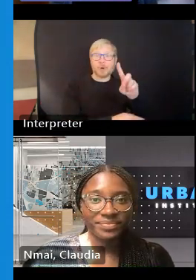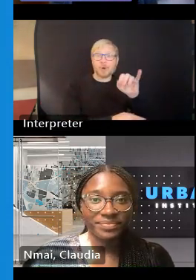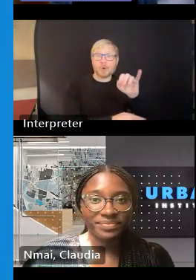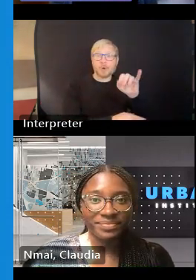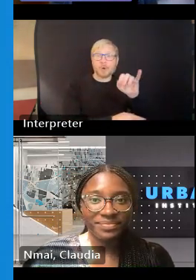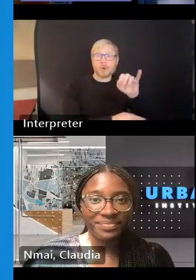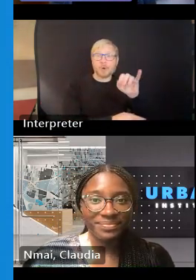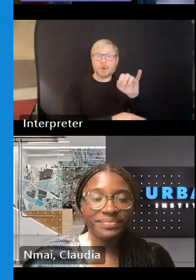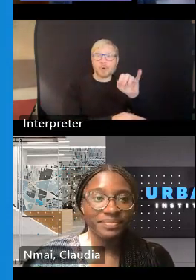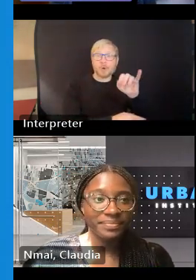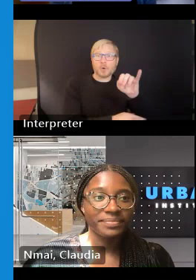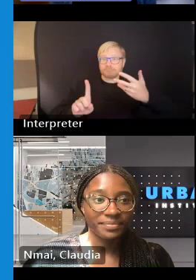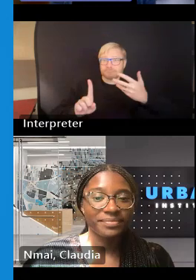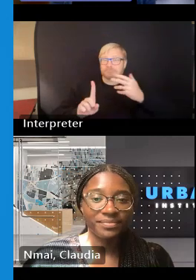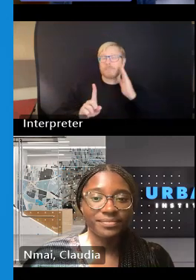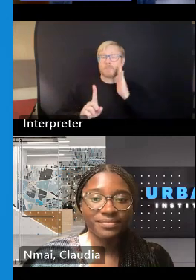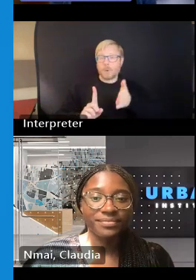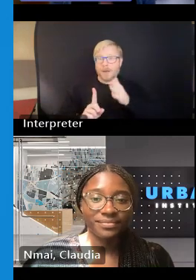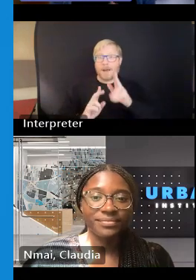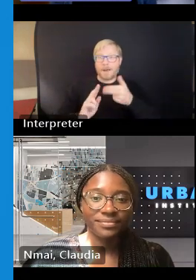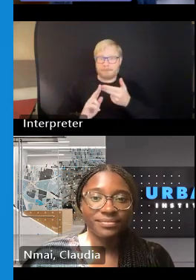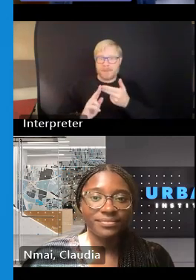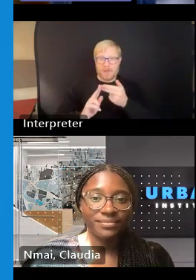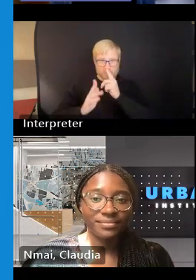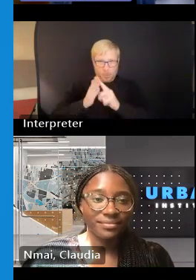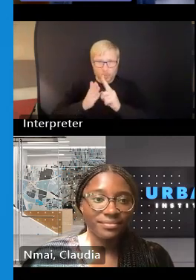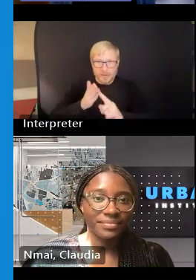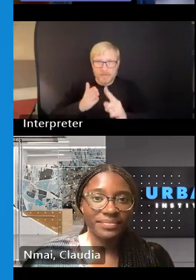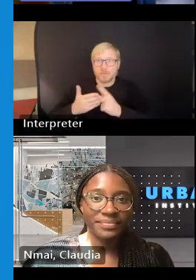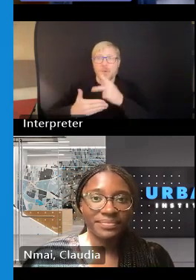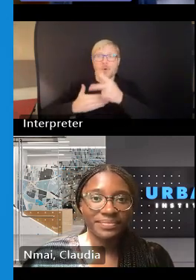the methodology and how we did this, who some